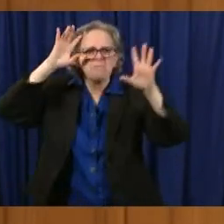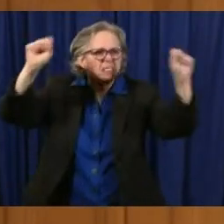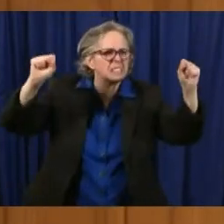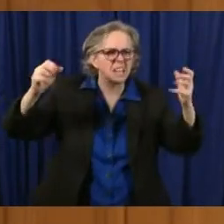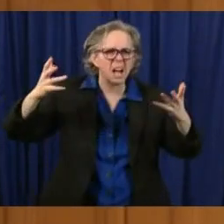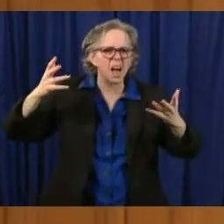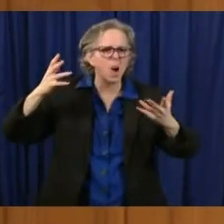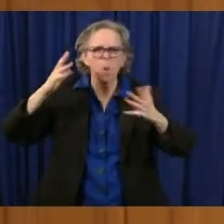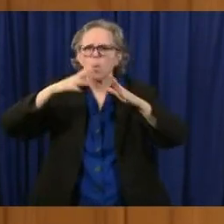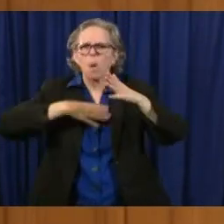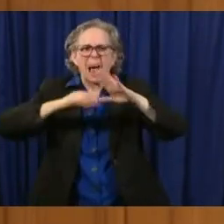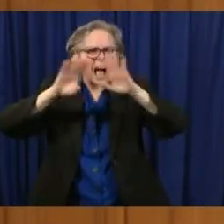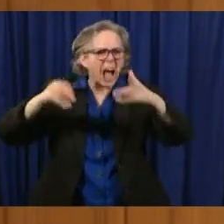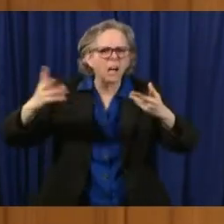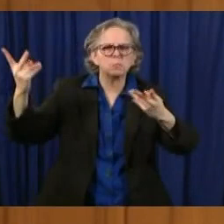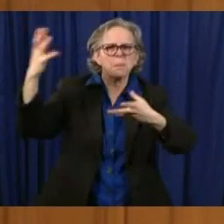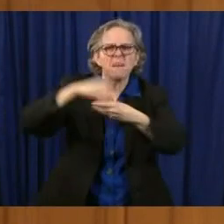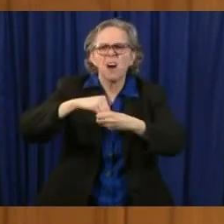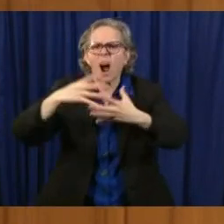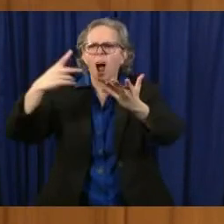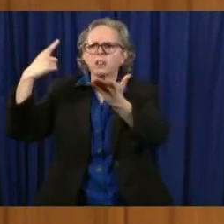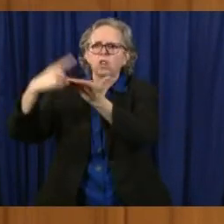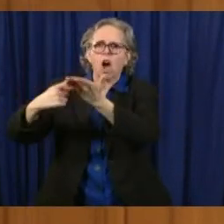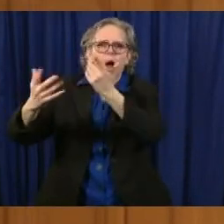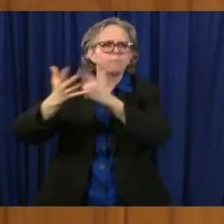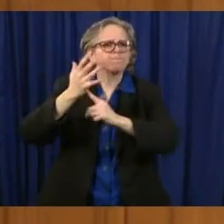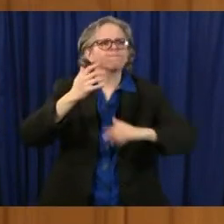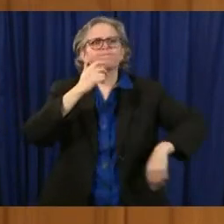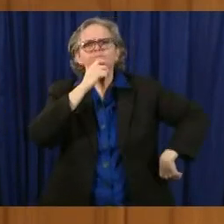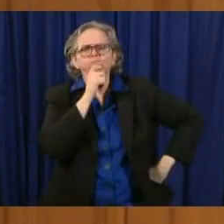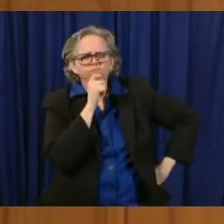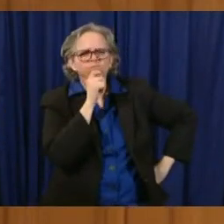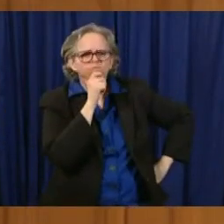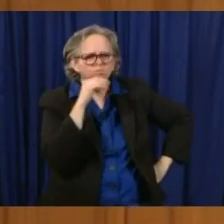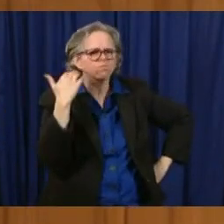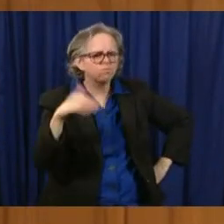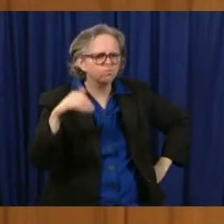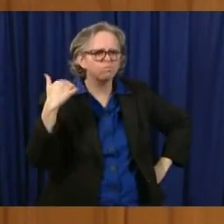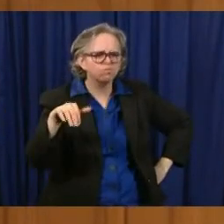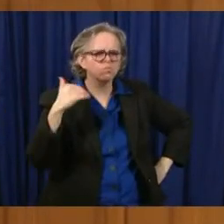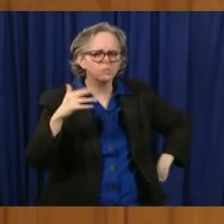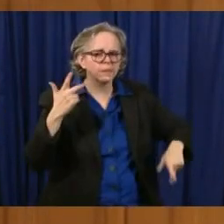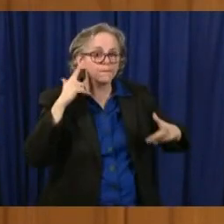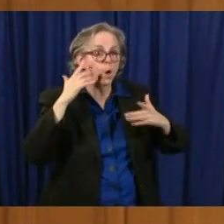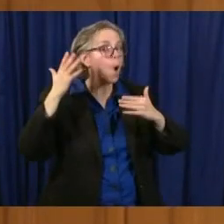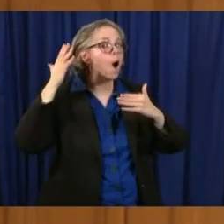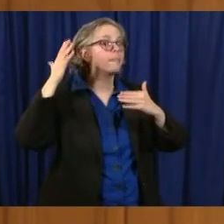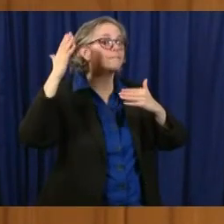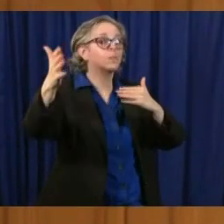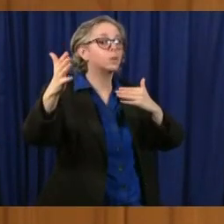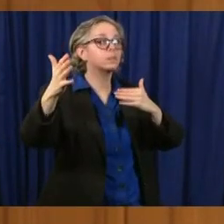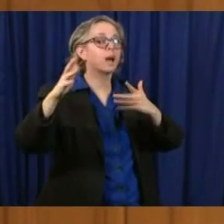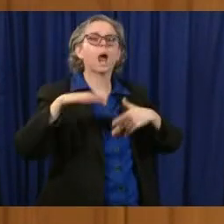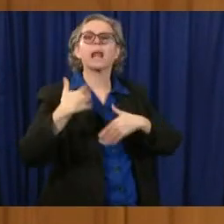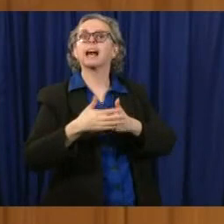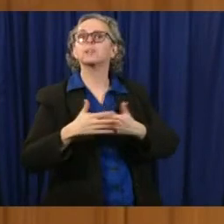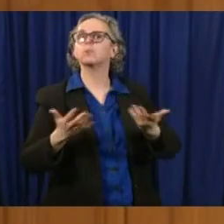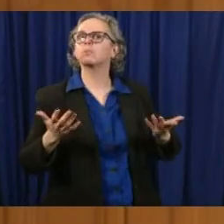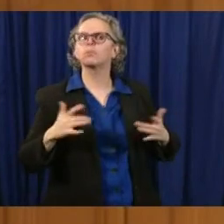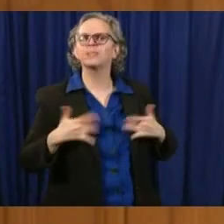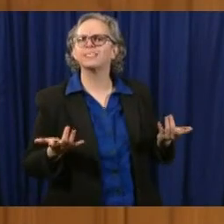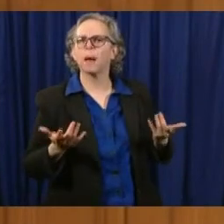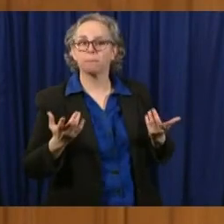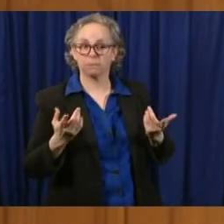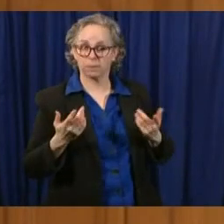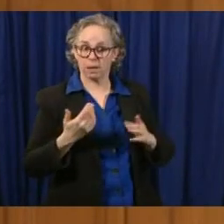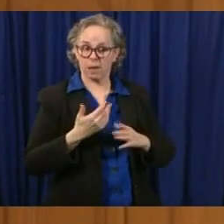this. How do we begin that step backwards to something that we can in this period before we have a vaccine, really